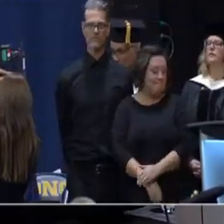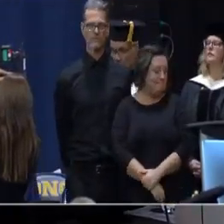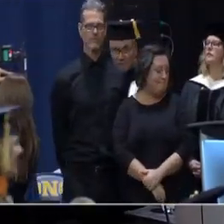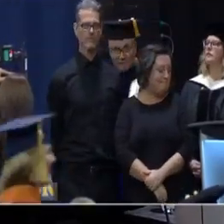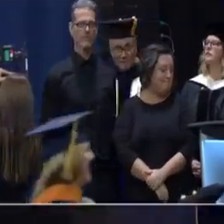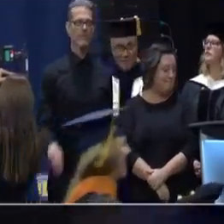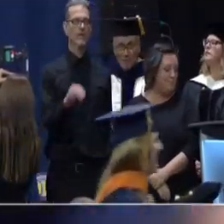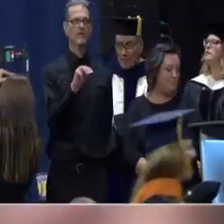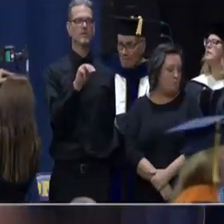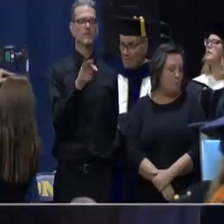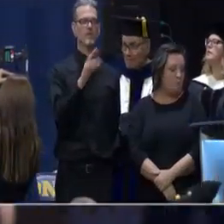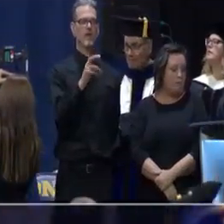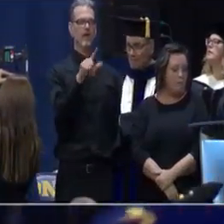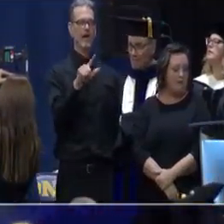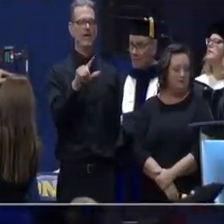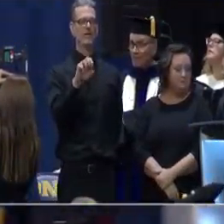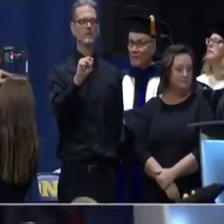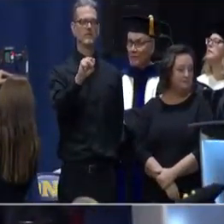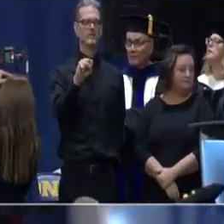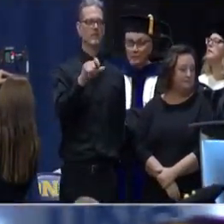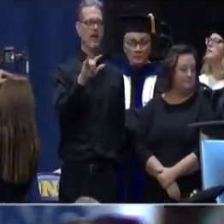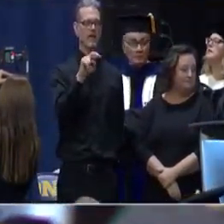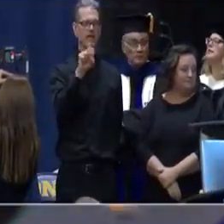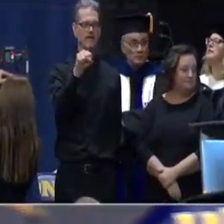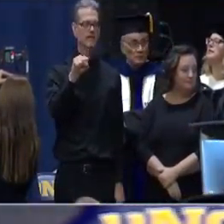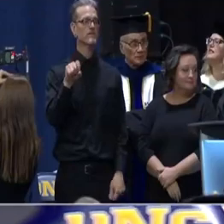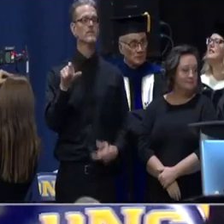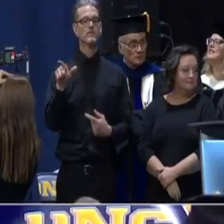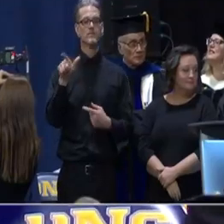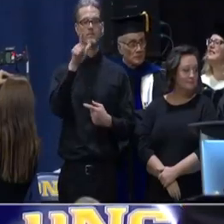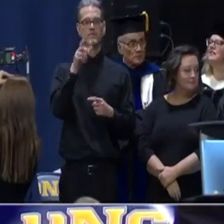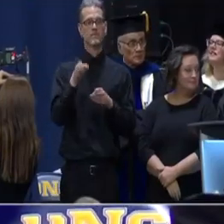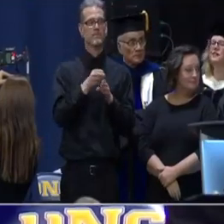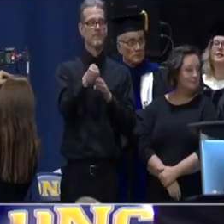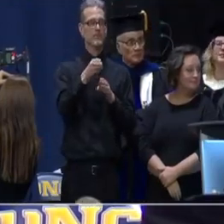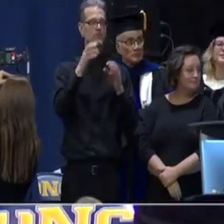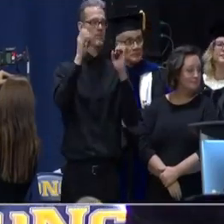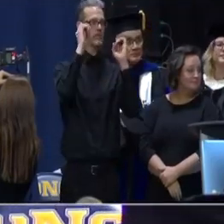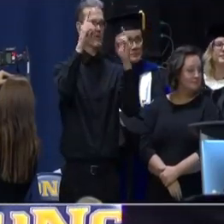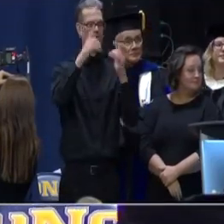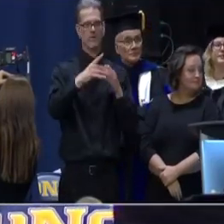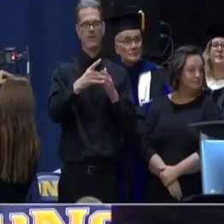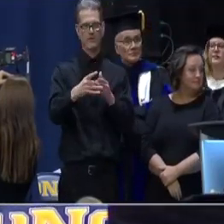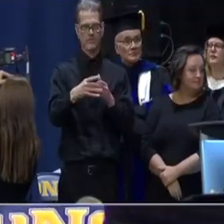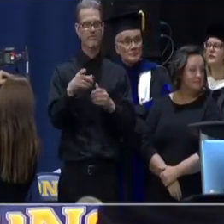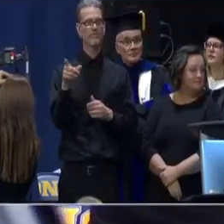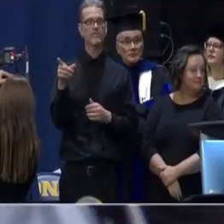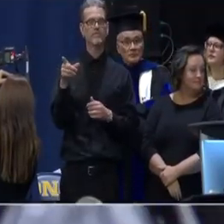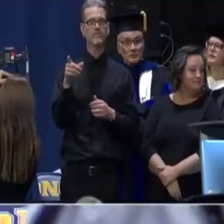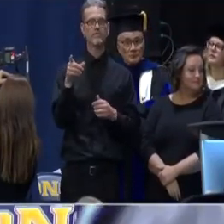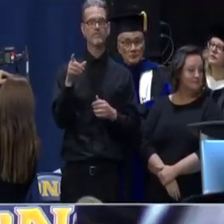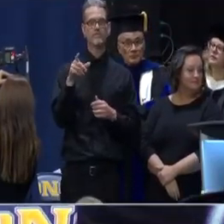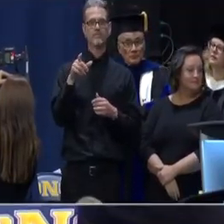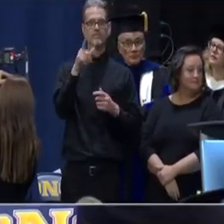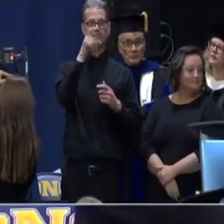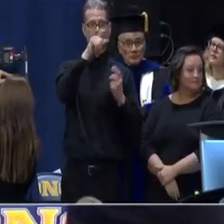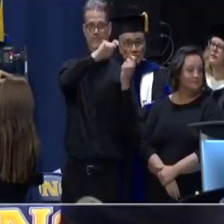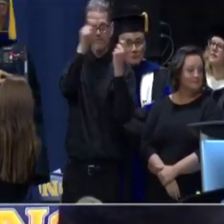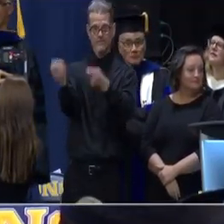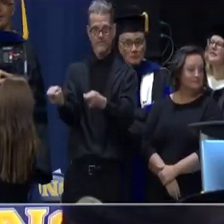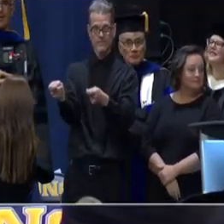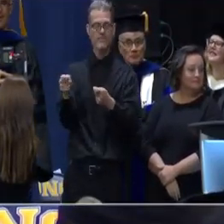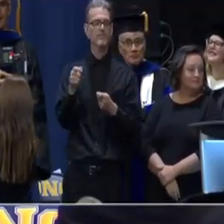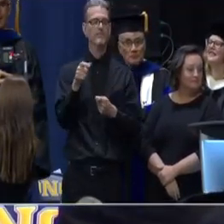Miguel Salinas. Miguel Salinas' major is Educational Leadership. Dr. Salinas is being hooded